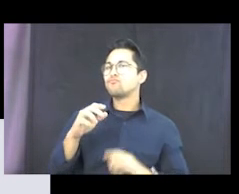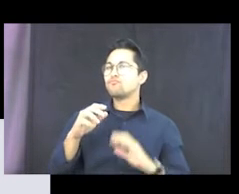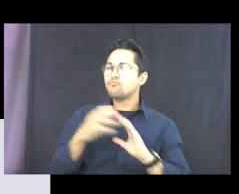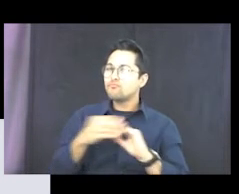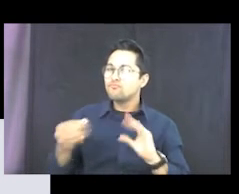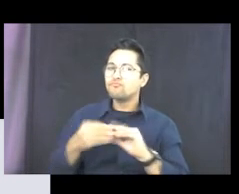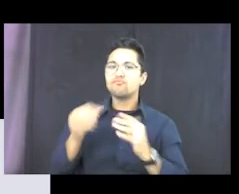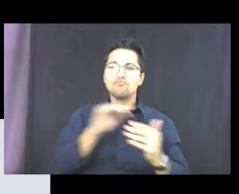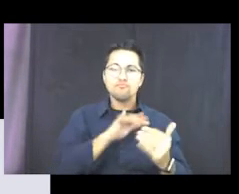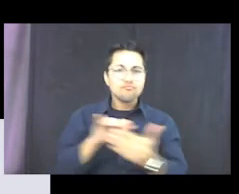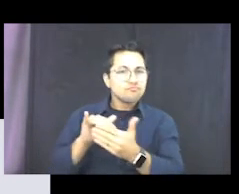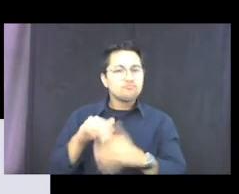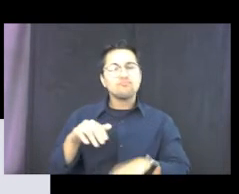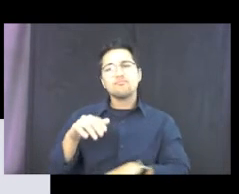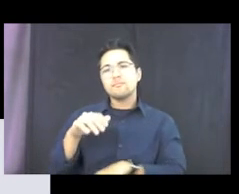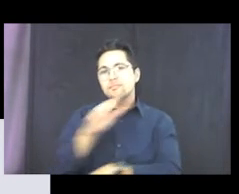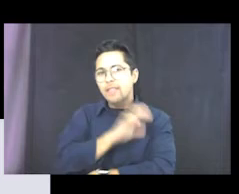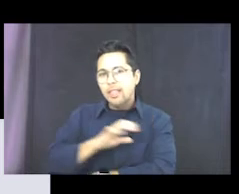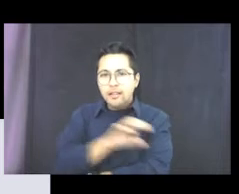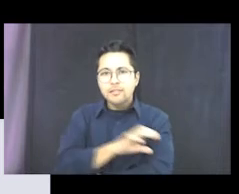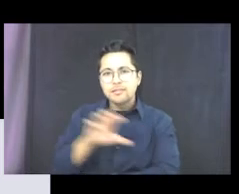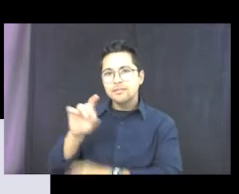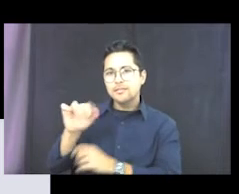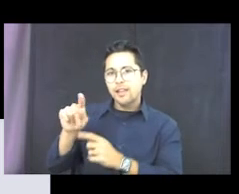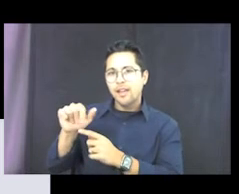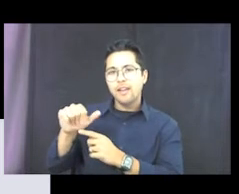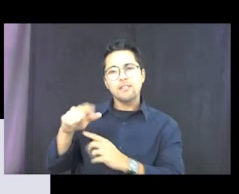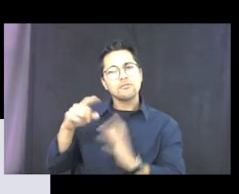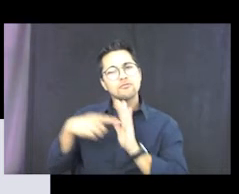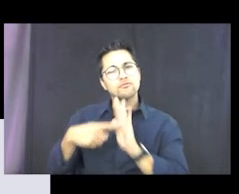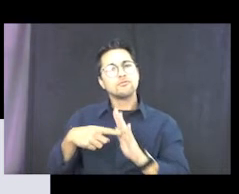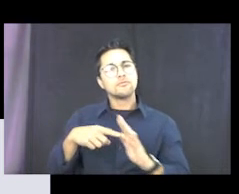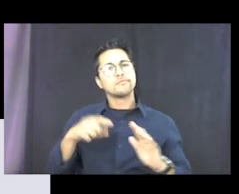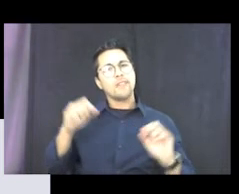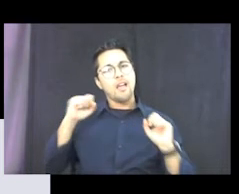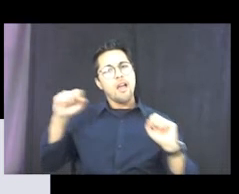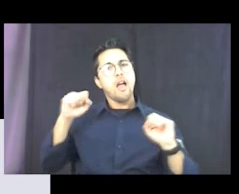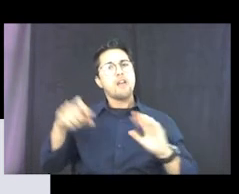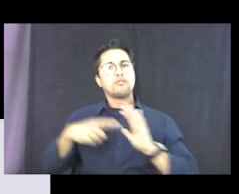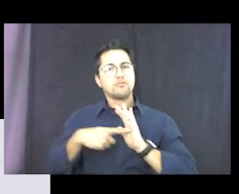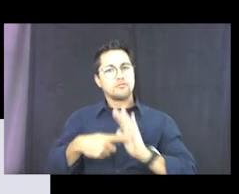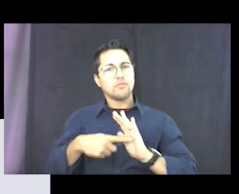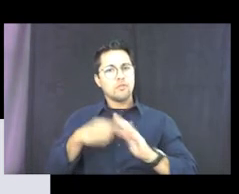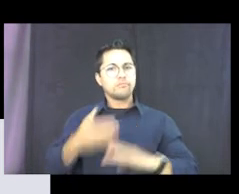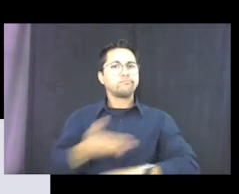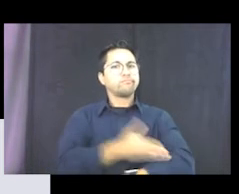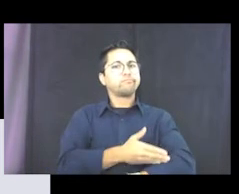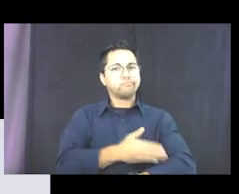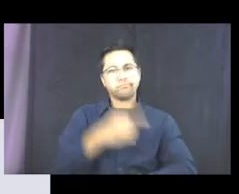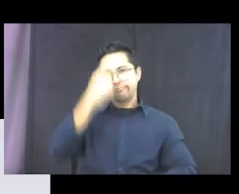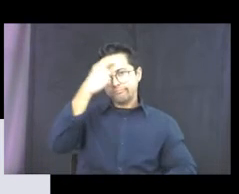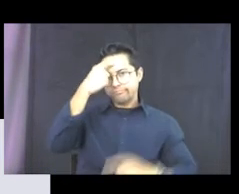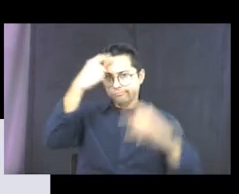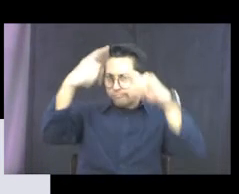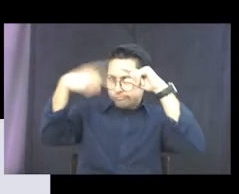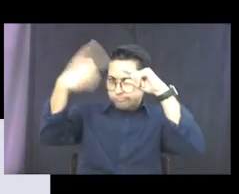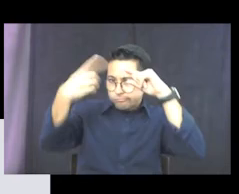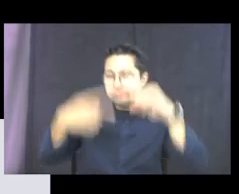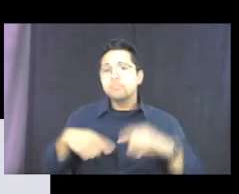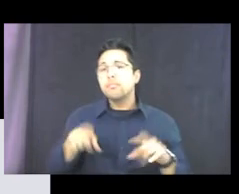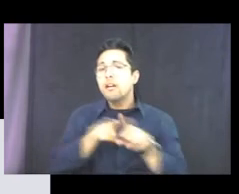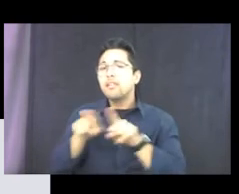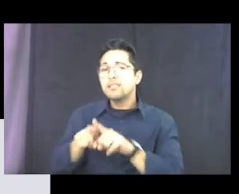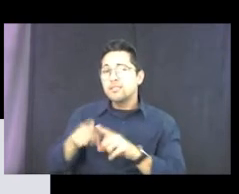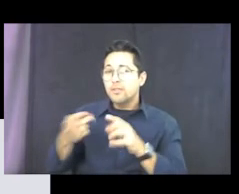studies, and clinical data show that moderate exercise enhances cognitive processing. It also increases the number of